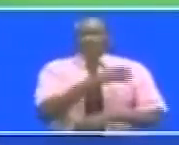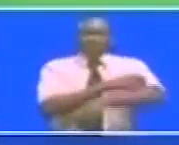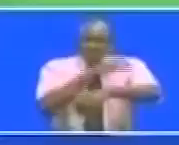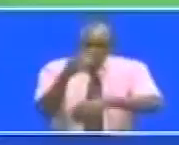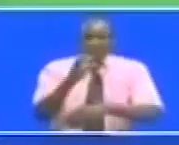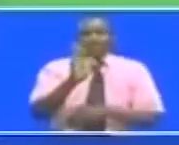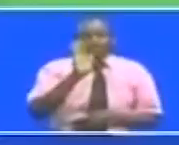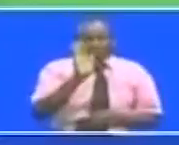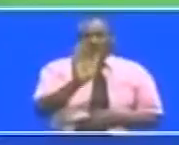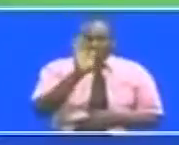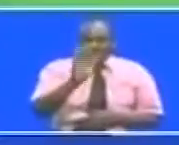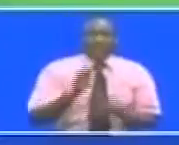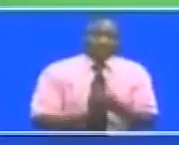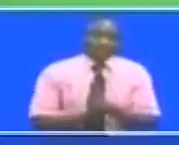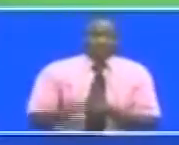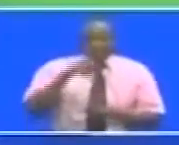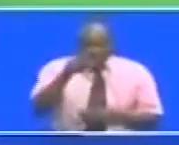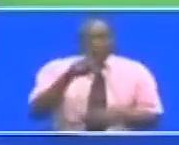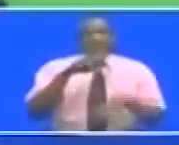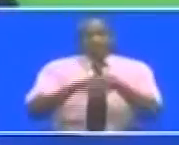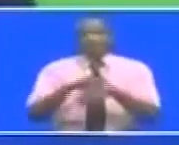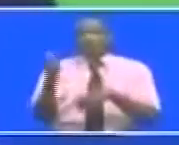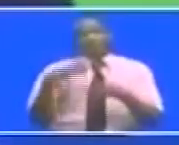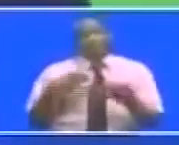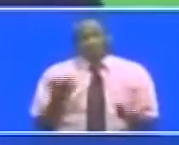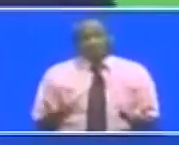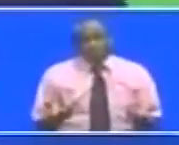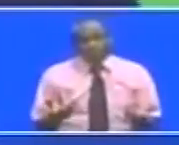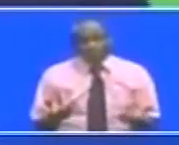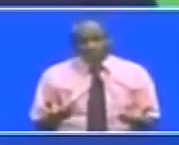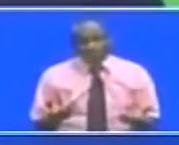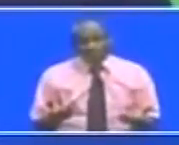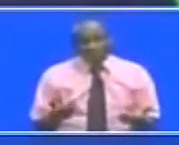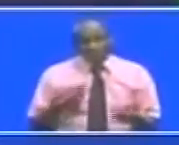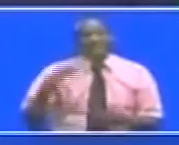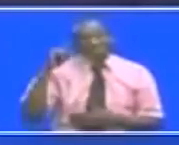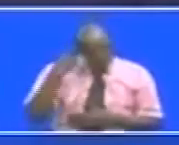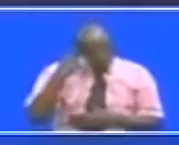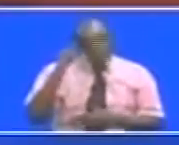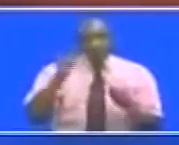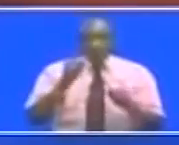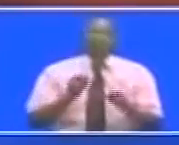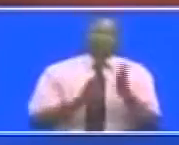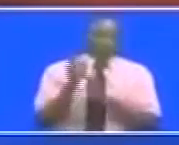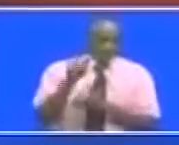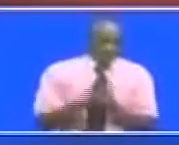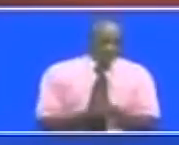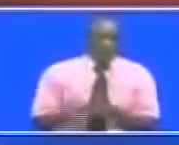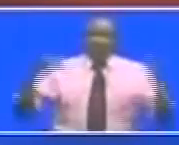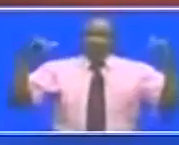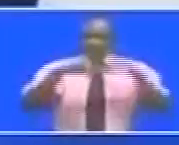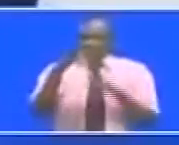is yours, you have only donated it to others, I think we'll get somewhere. The conference